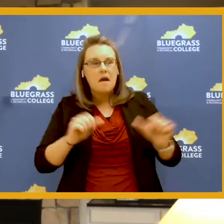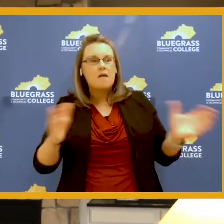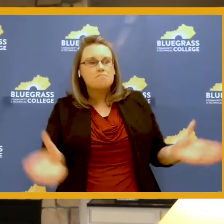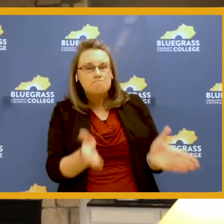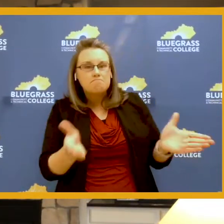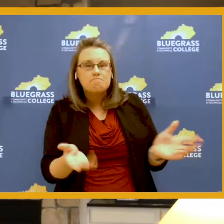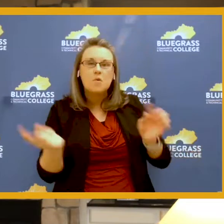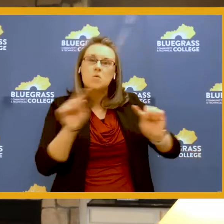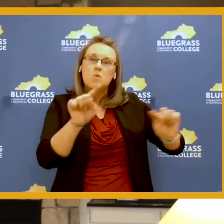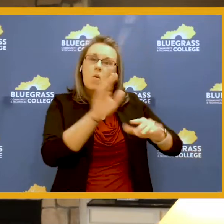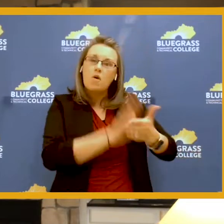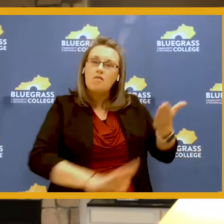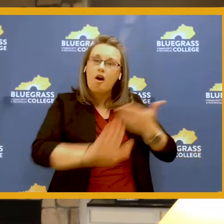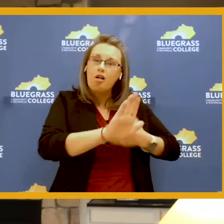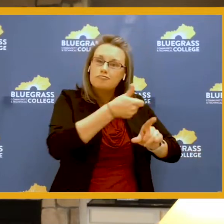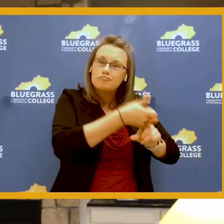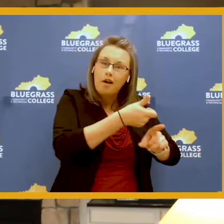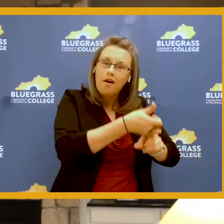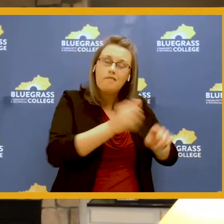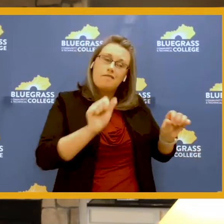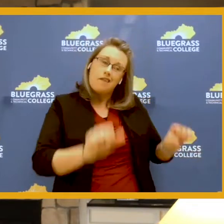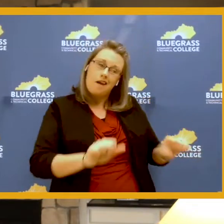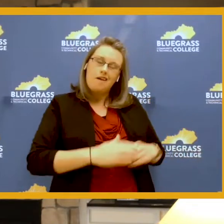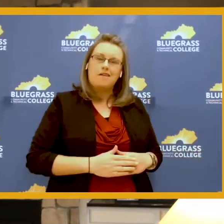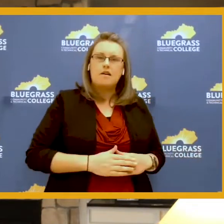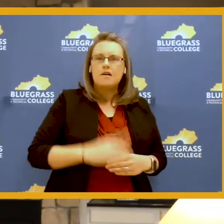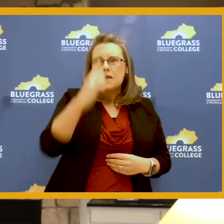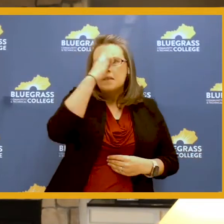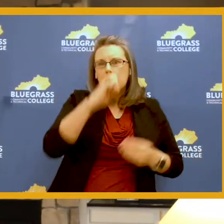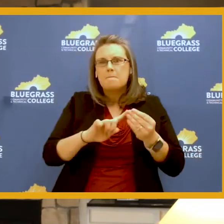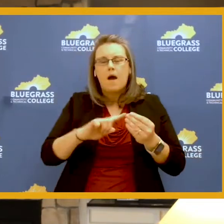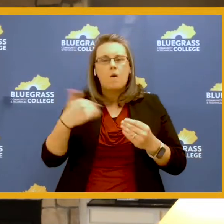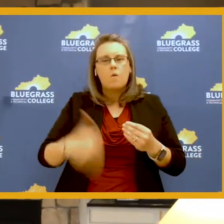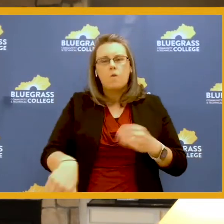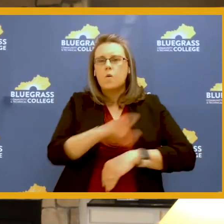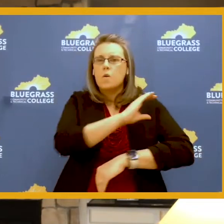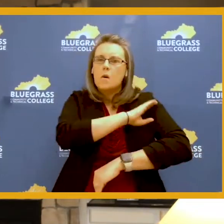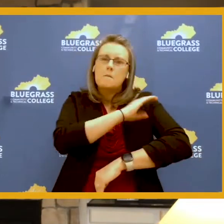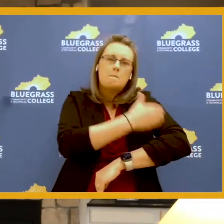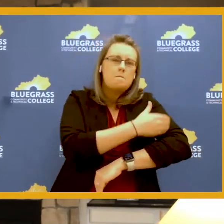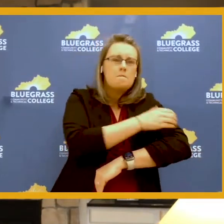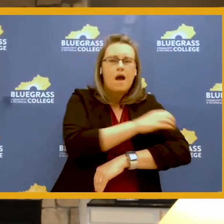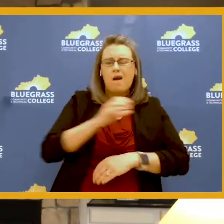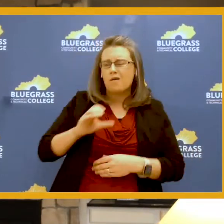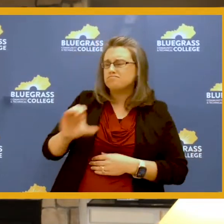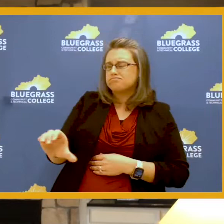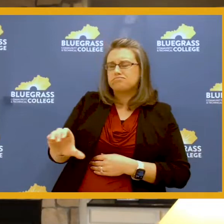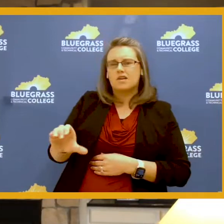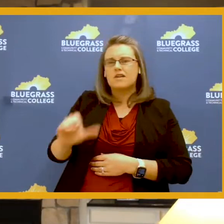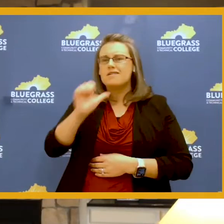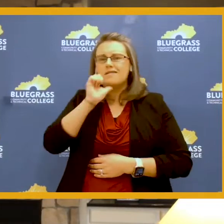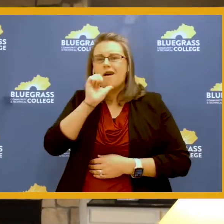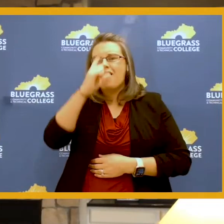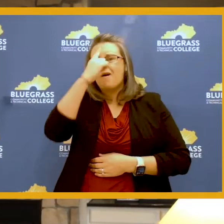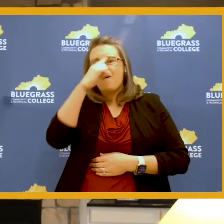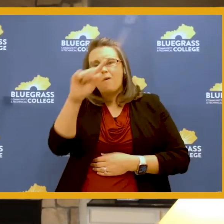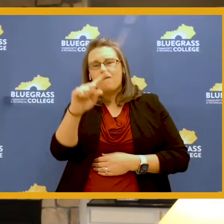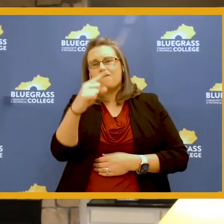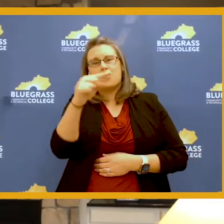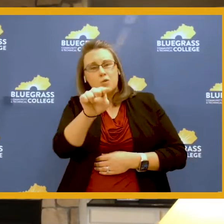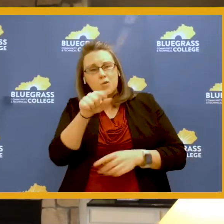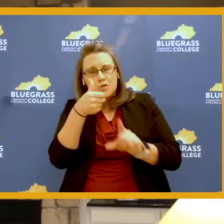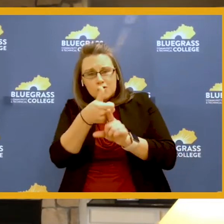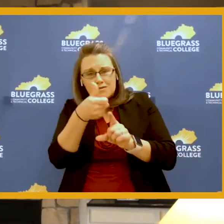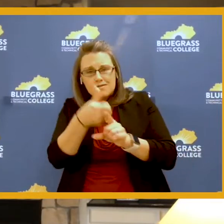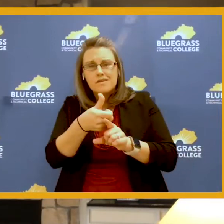one person to go to college, think about how powerful that would be, not only for you, but for them and for our